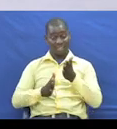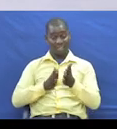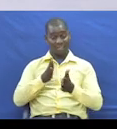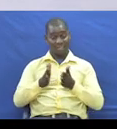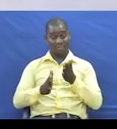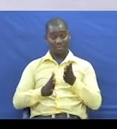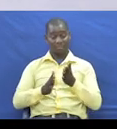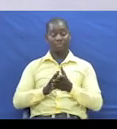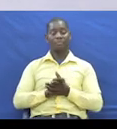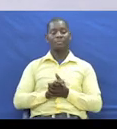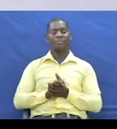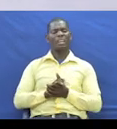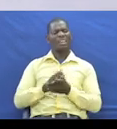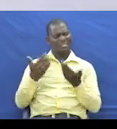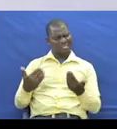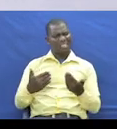element